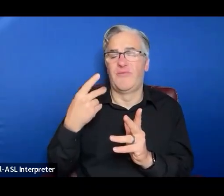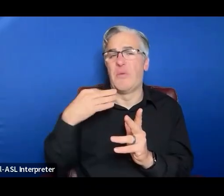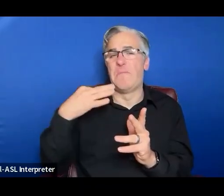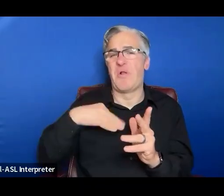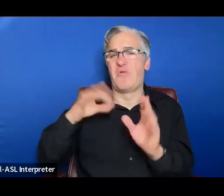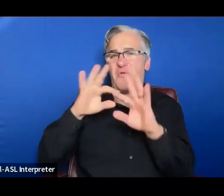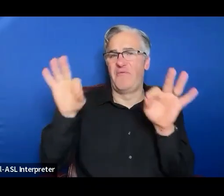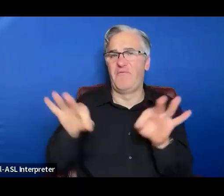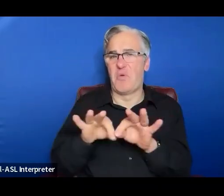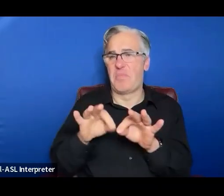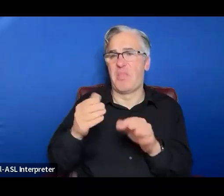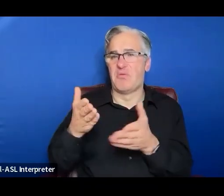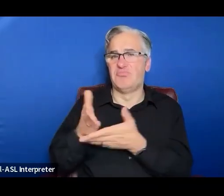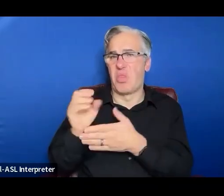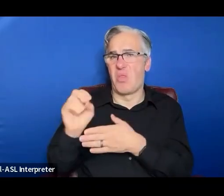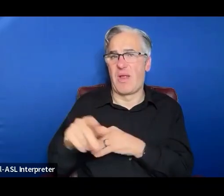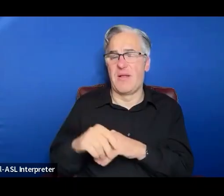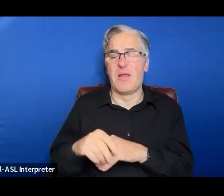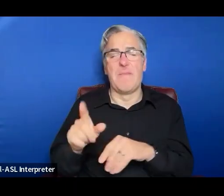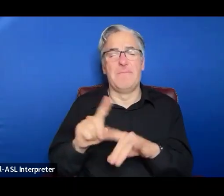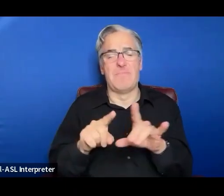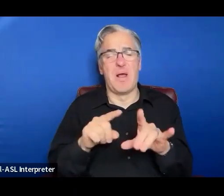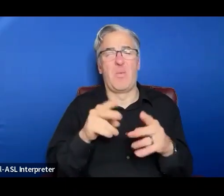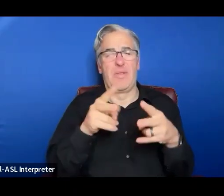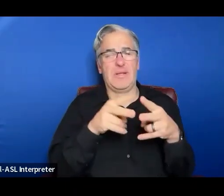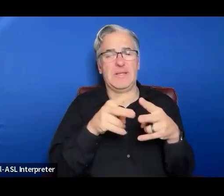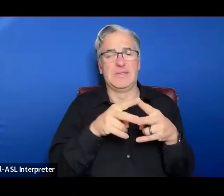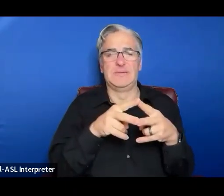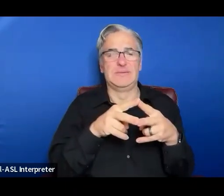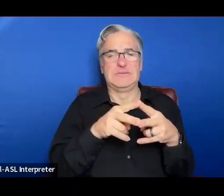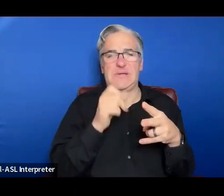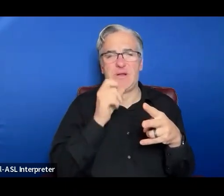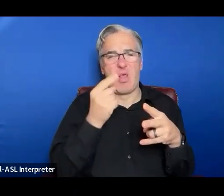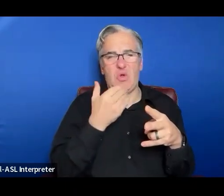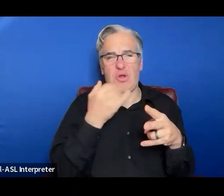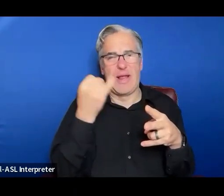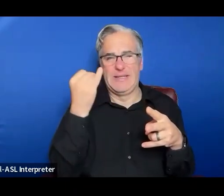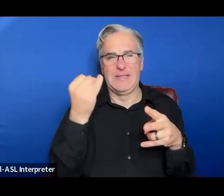okay. For wills and trusts, a boilerplate isn't always good.